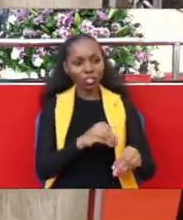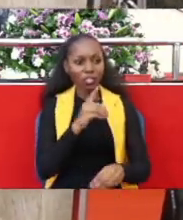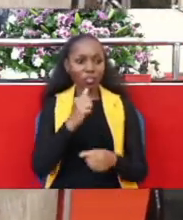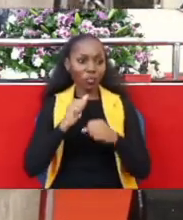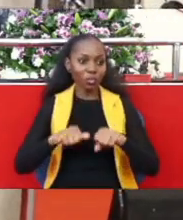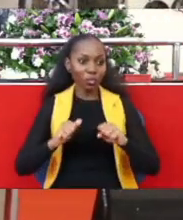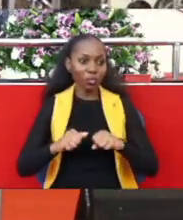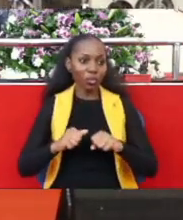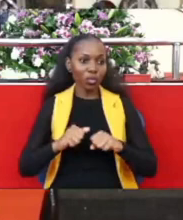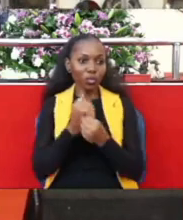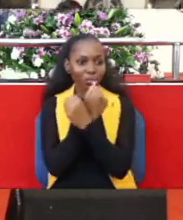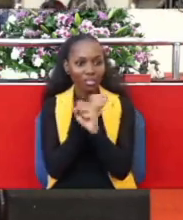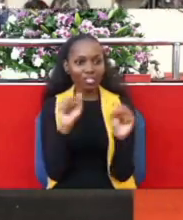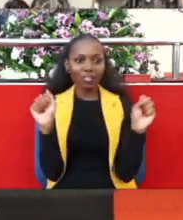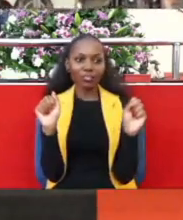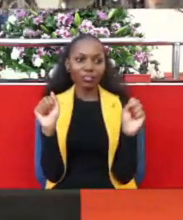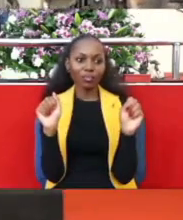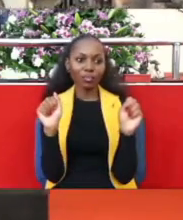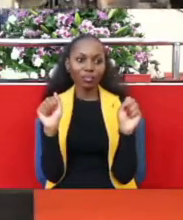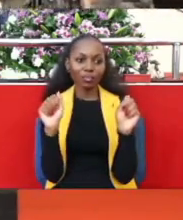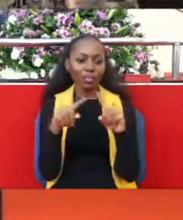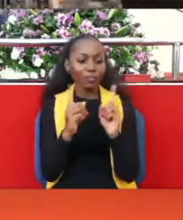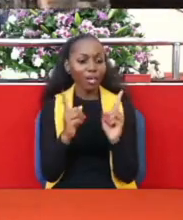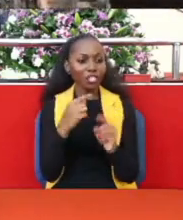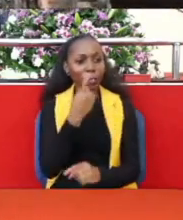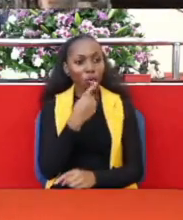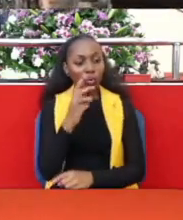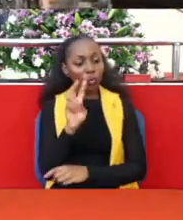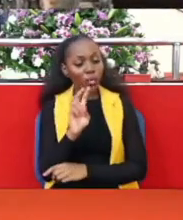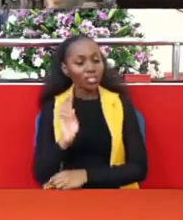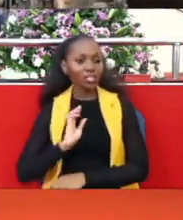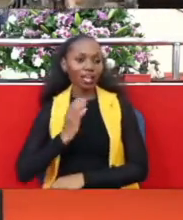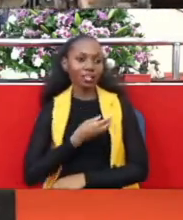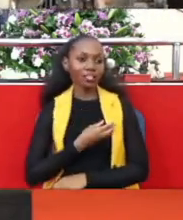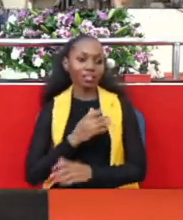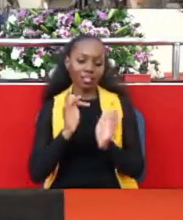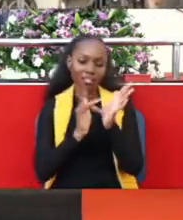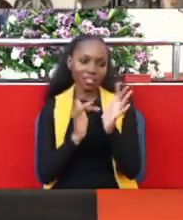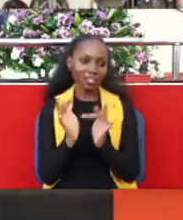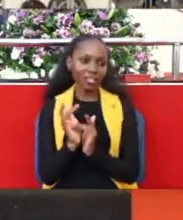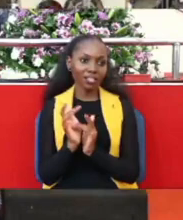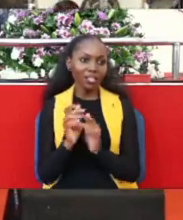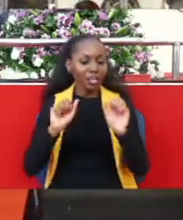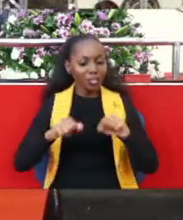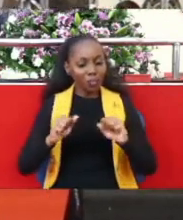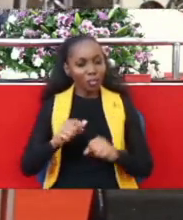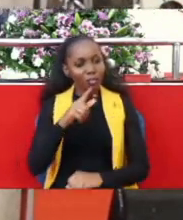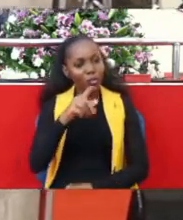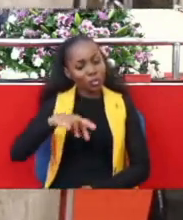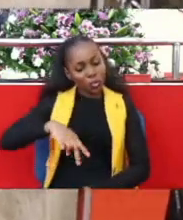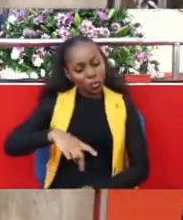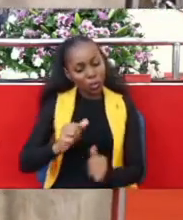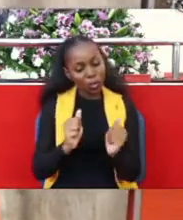to introduce one who watches over you. His name is Jesus. You can walk with him right into